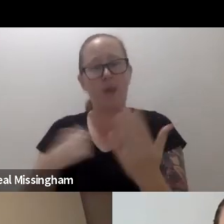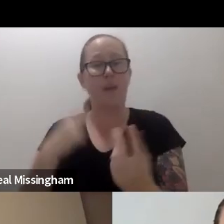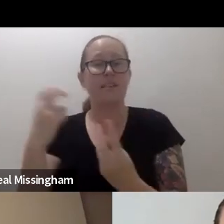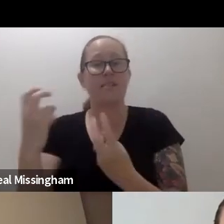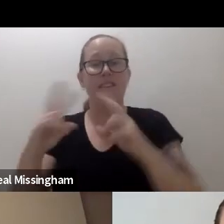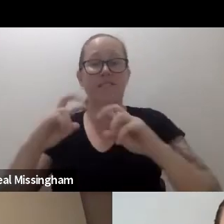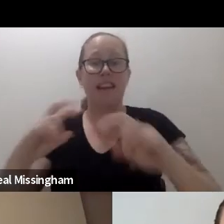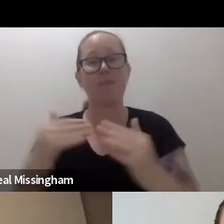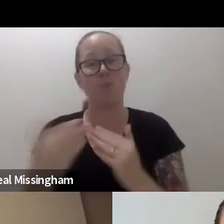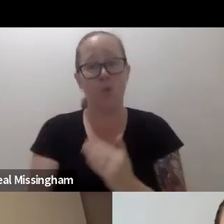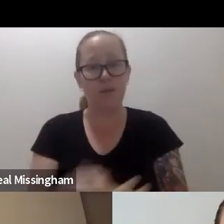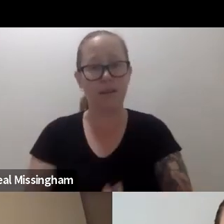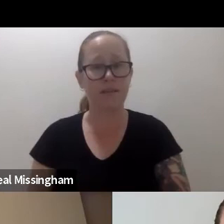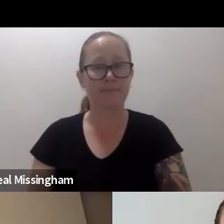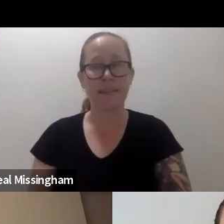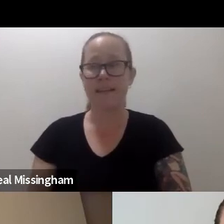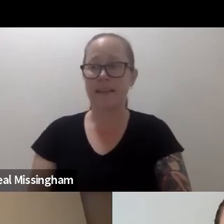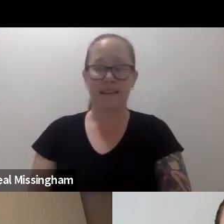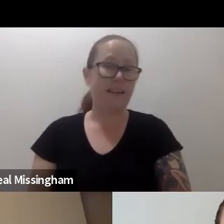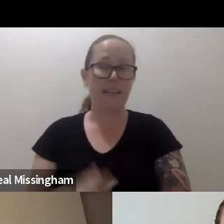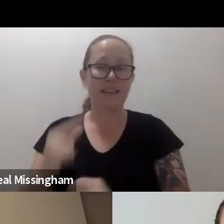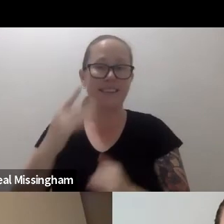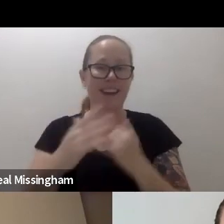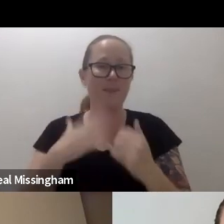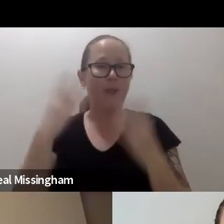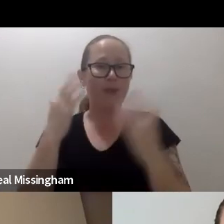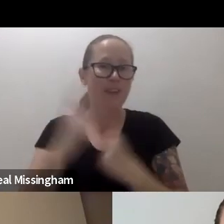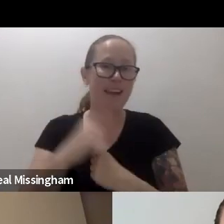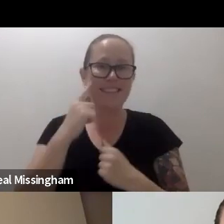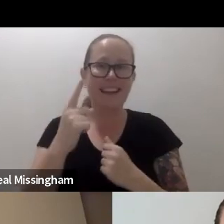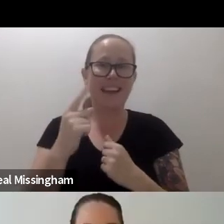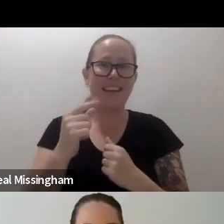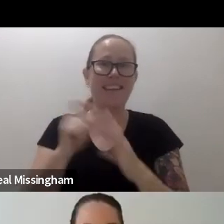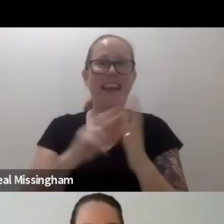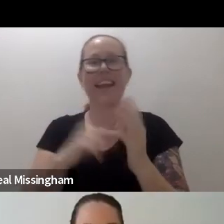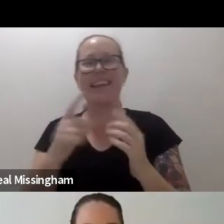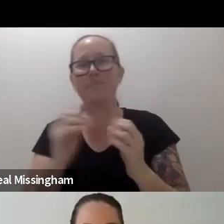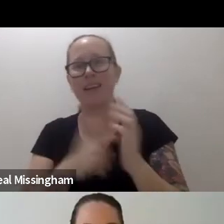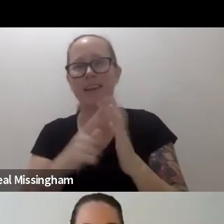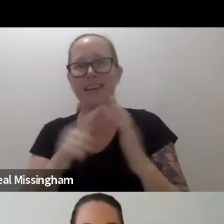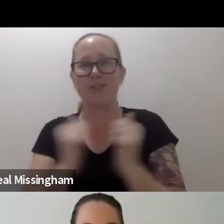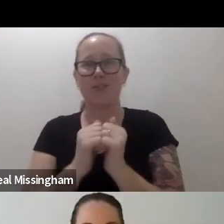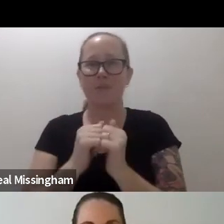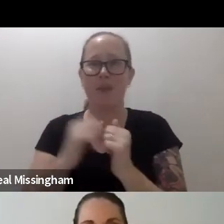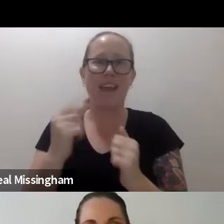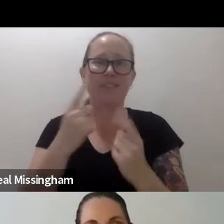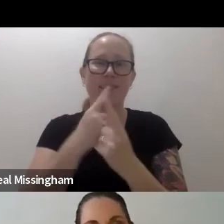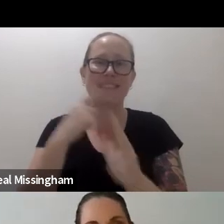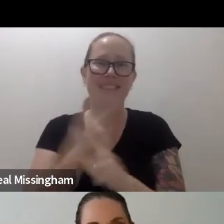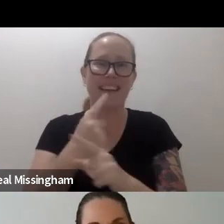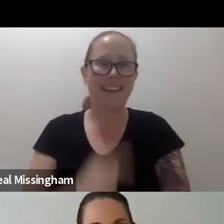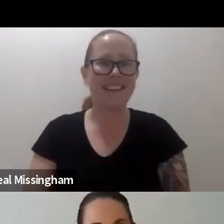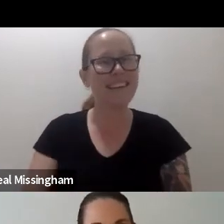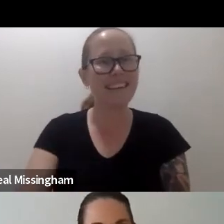part that we need to investigate more. Yeah, that's the end of my thought. I can see Dan and Bree might have